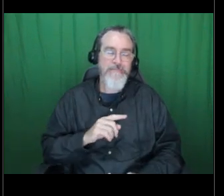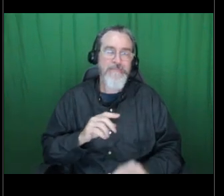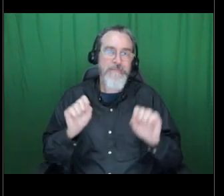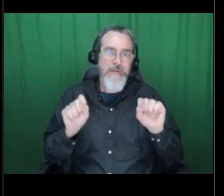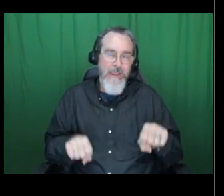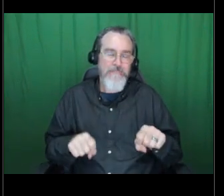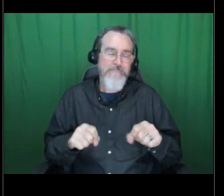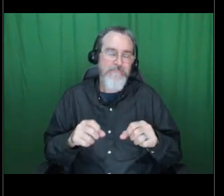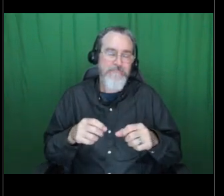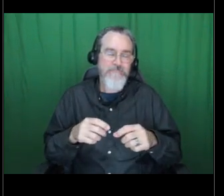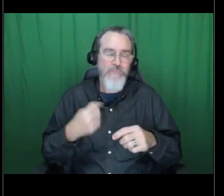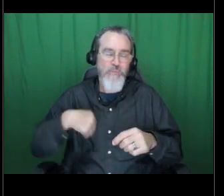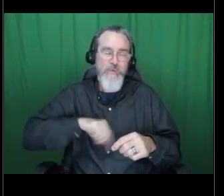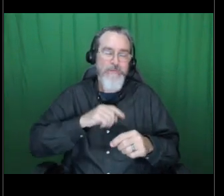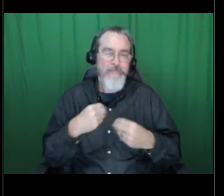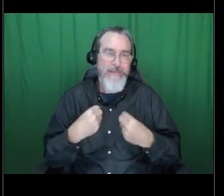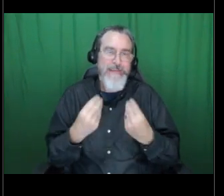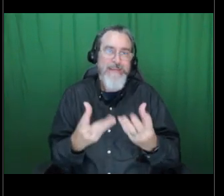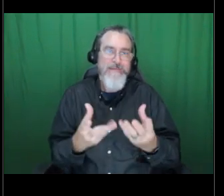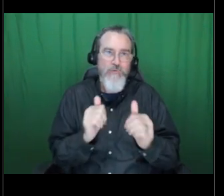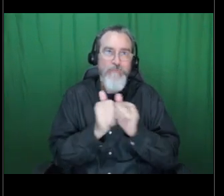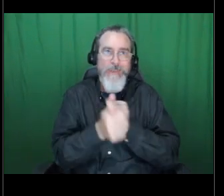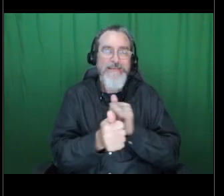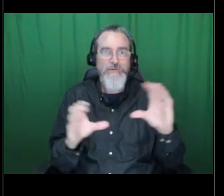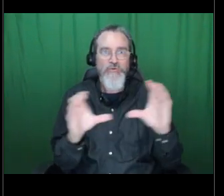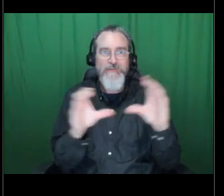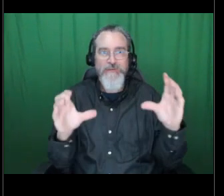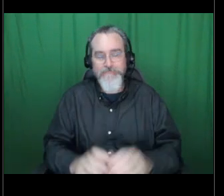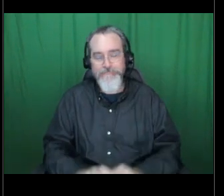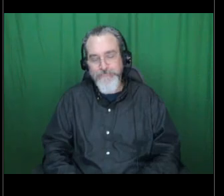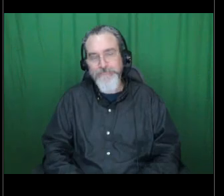fairhousingfirst@hud.gov and we will make sure that you get that passing certificate.